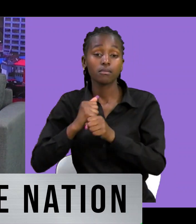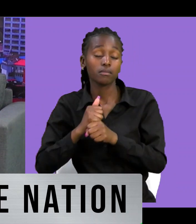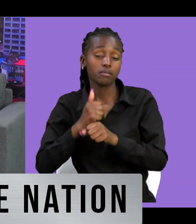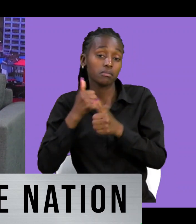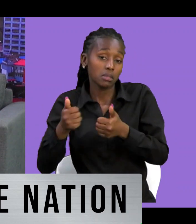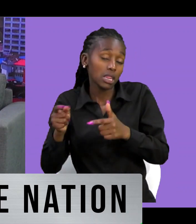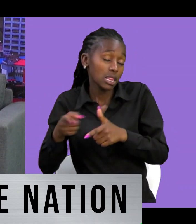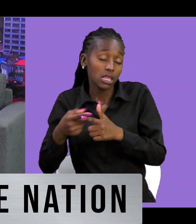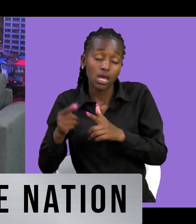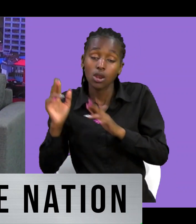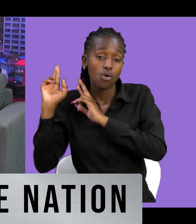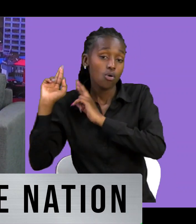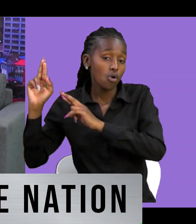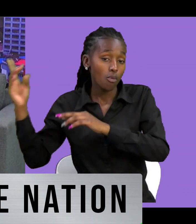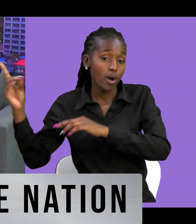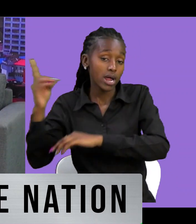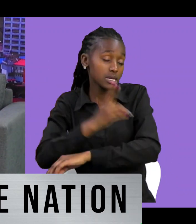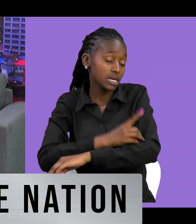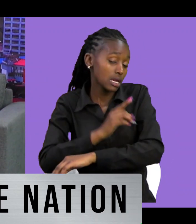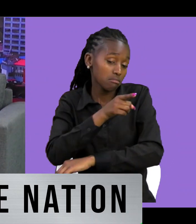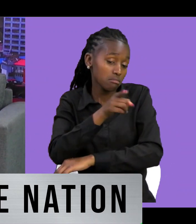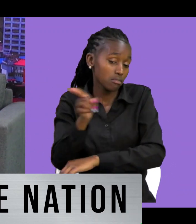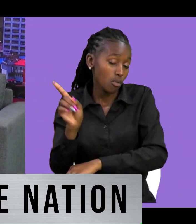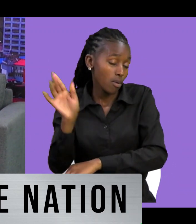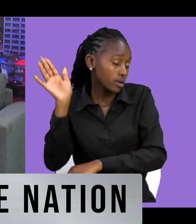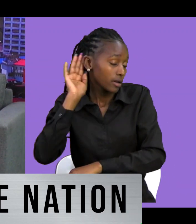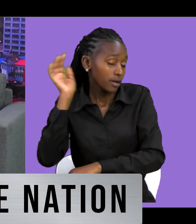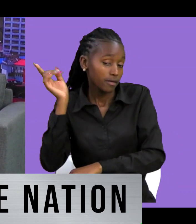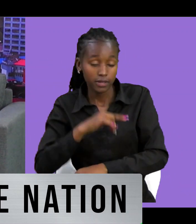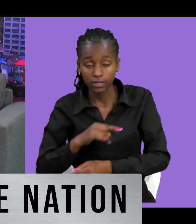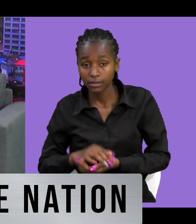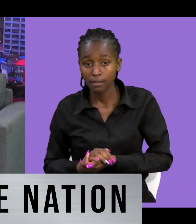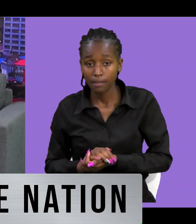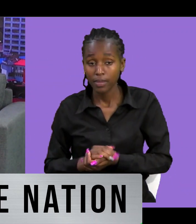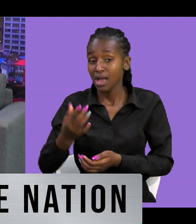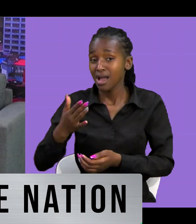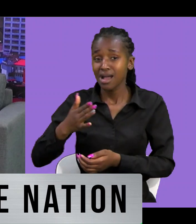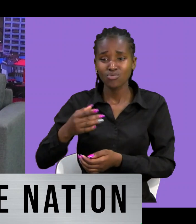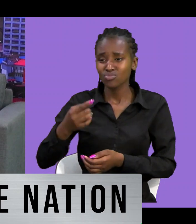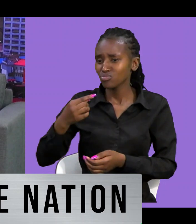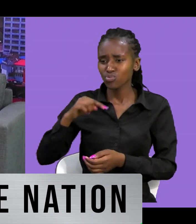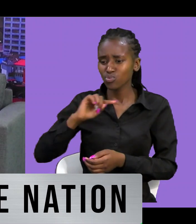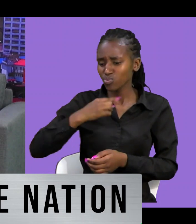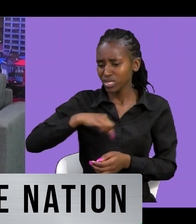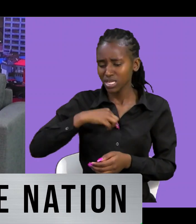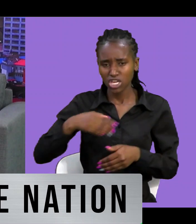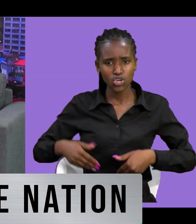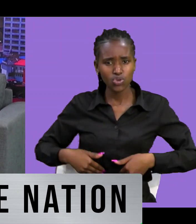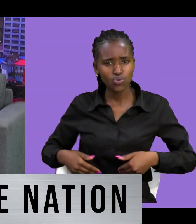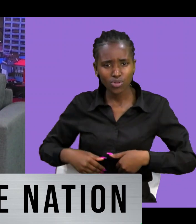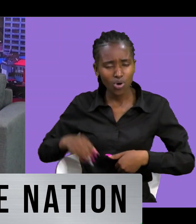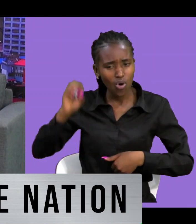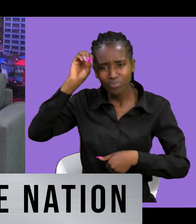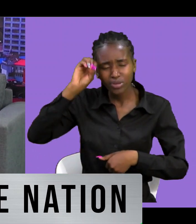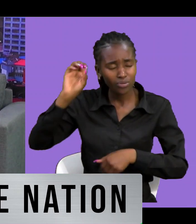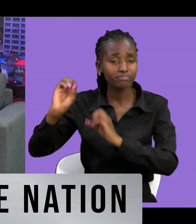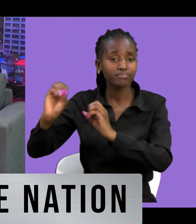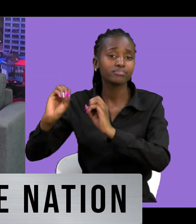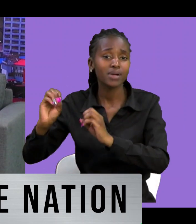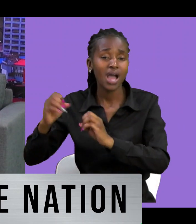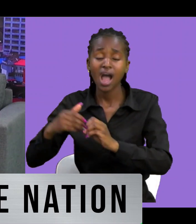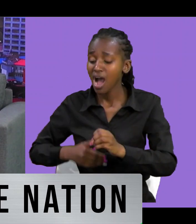will be considered. You call them remarks? Yeah, because they're not opinions. Opinions are there to be considered. Remarks are just